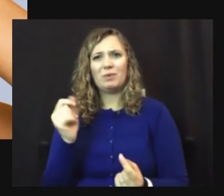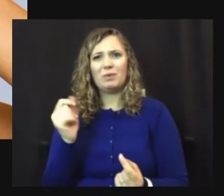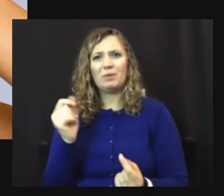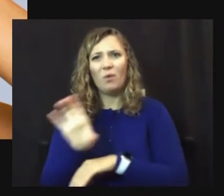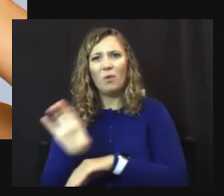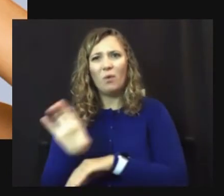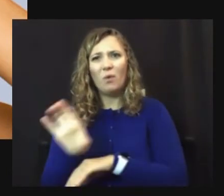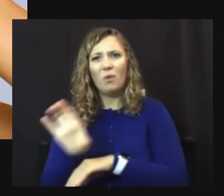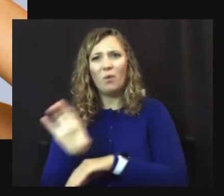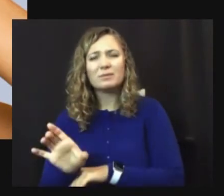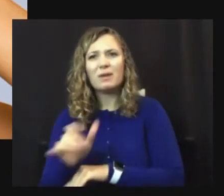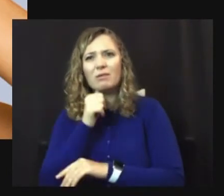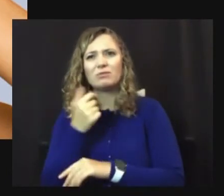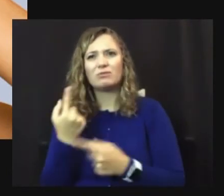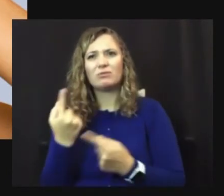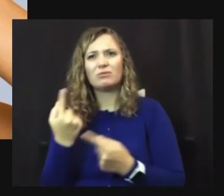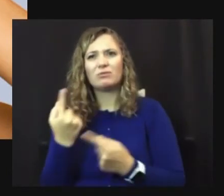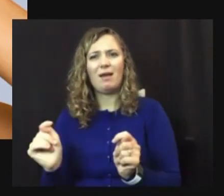try to